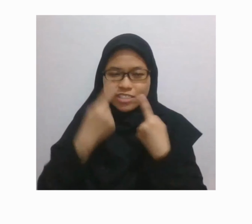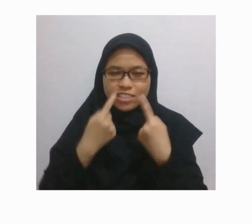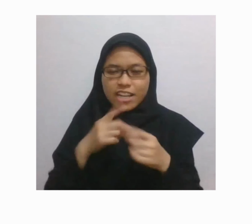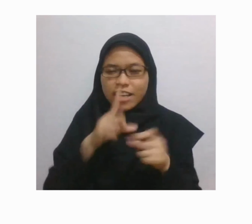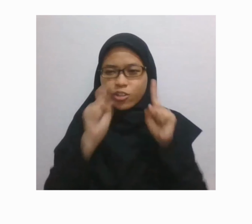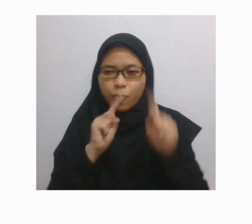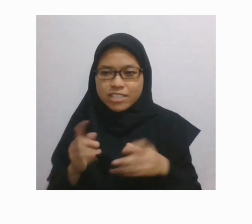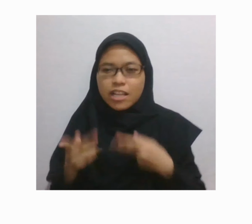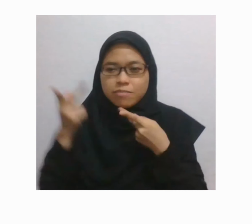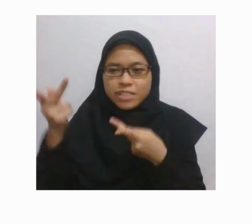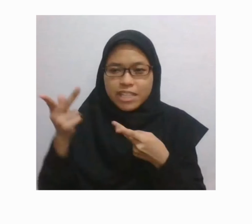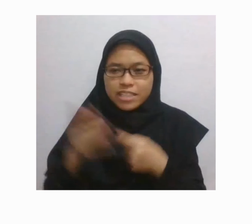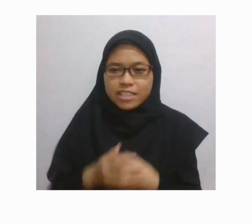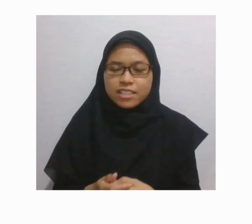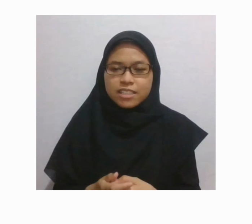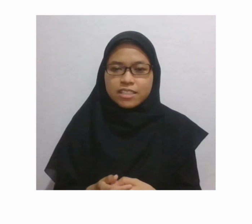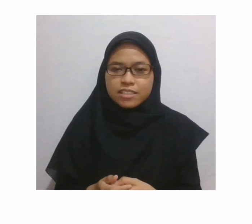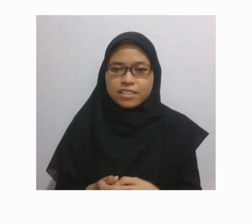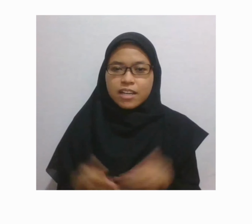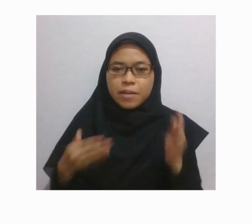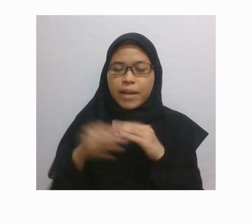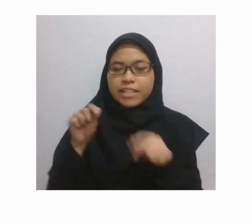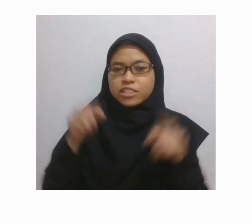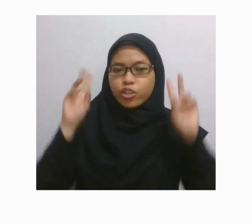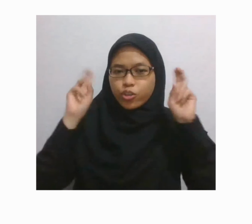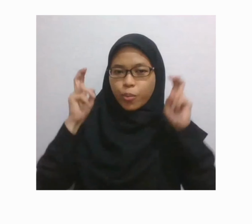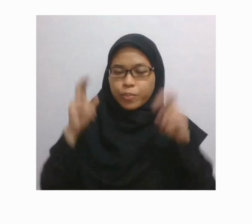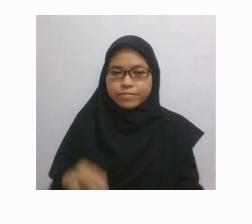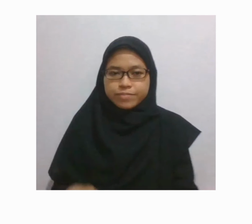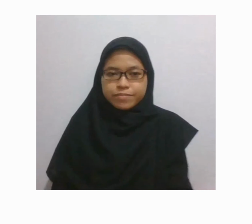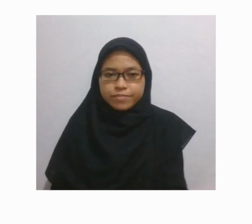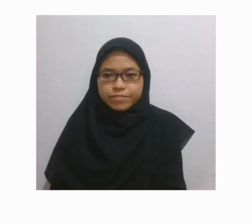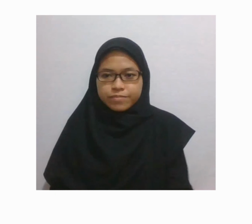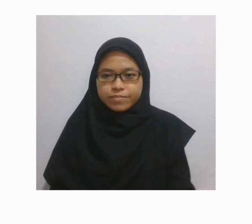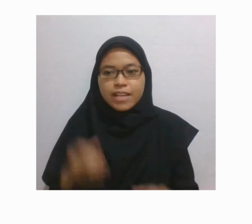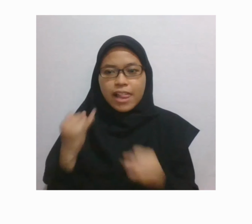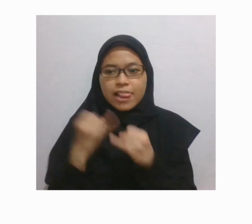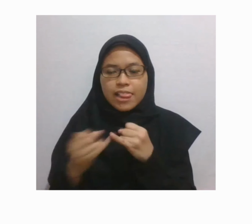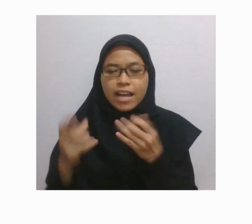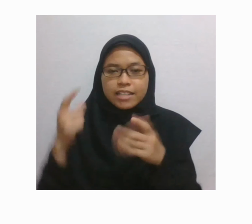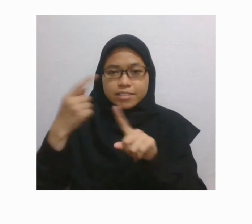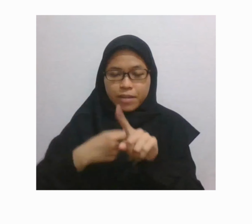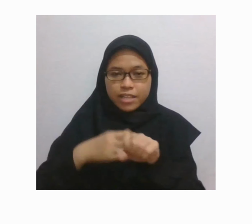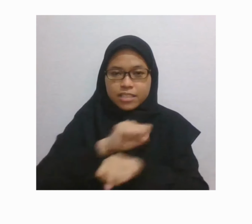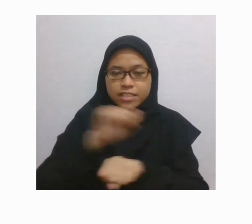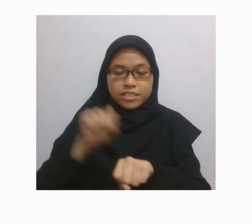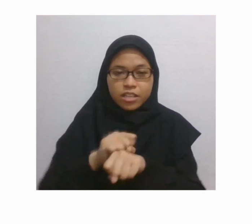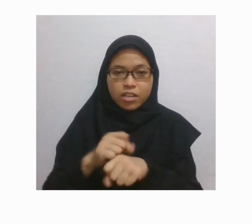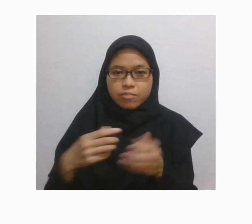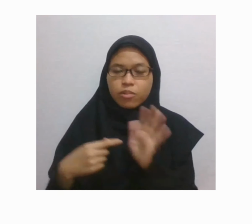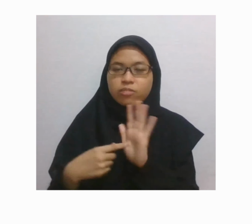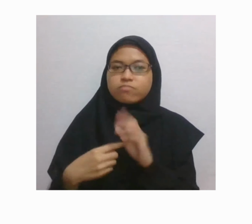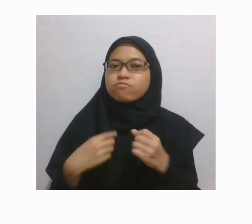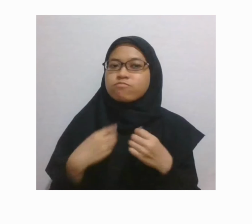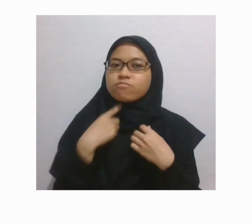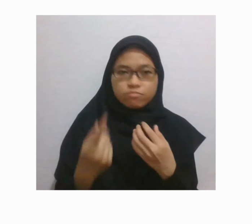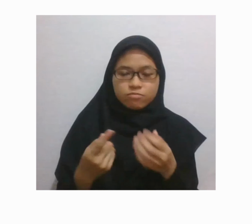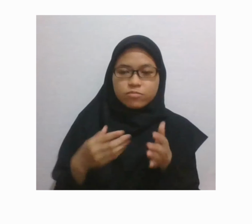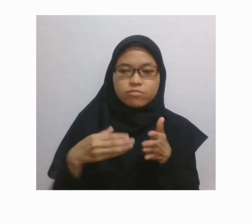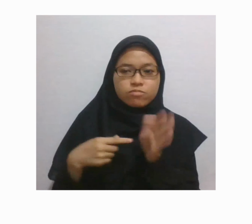presented by this topic. Just last month, Singapore unveiled its Green Plan